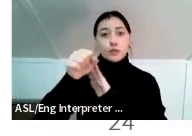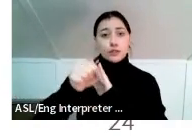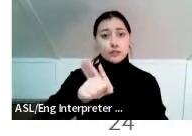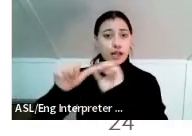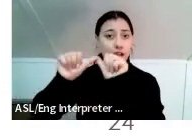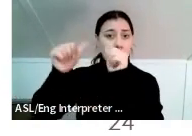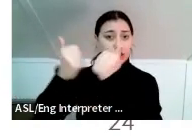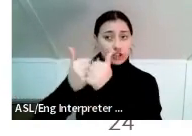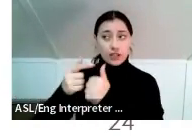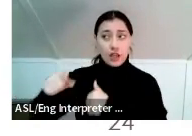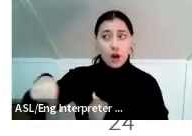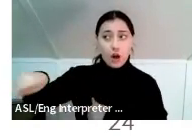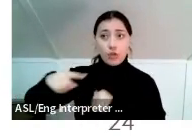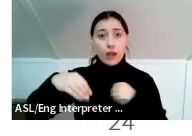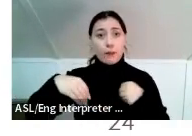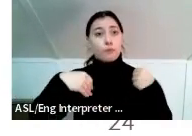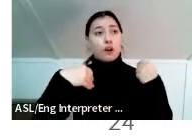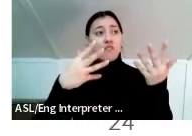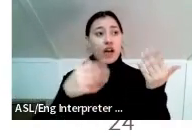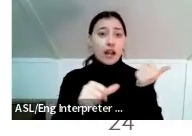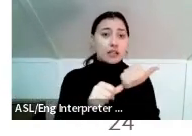are providing assistance to